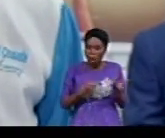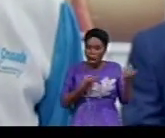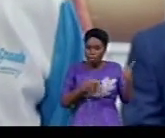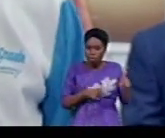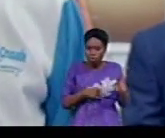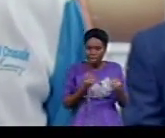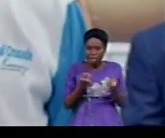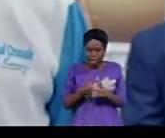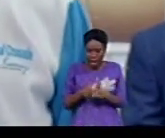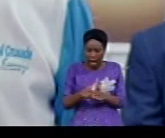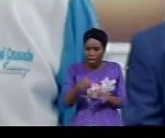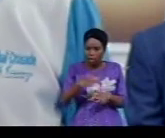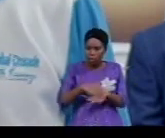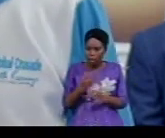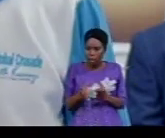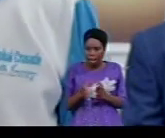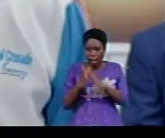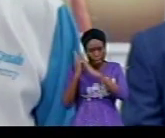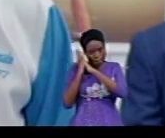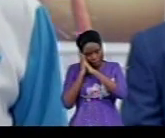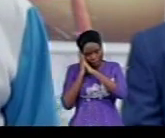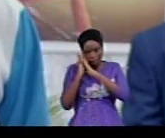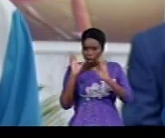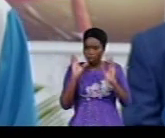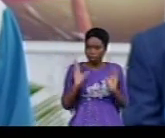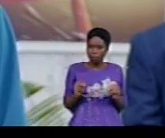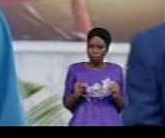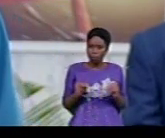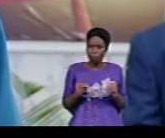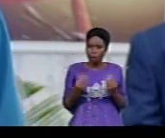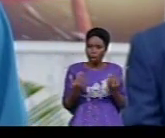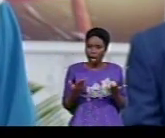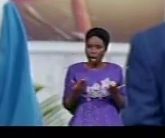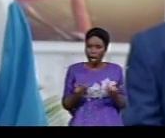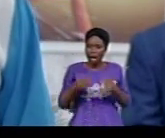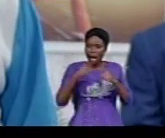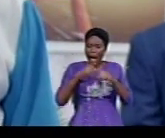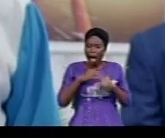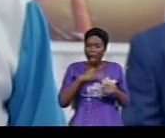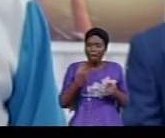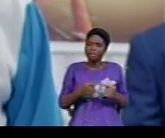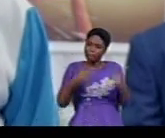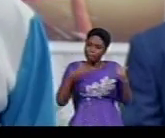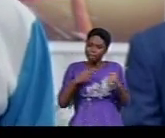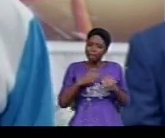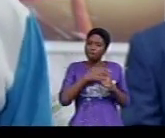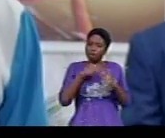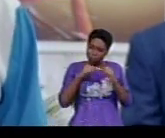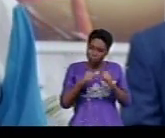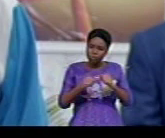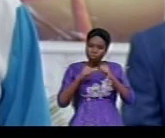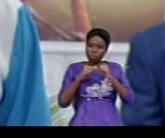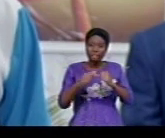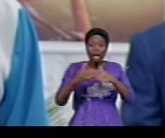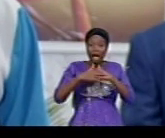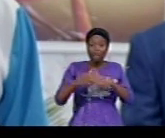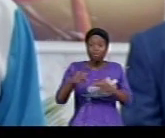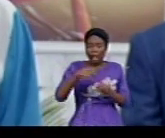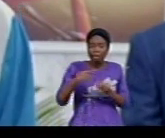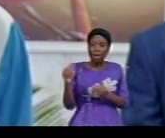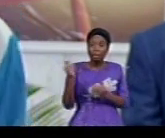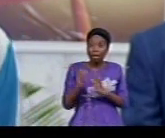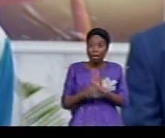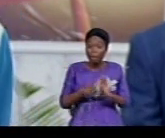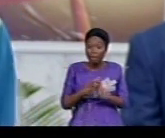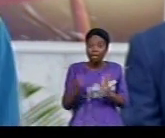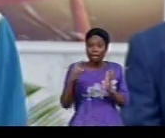was no arm, so the more I scratched it, the more the pain was coming up and itching. So after about 10 minutes again, the same